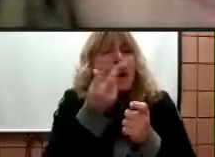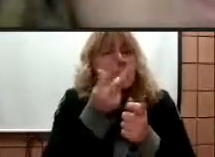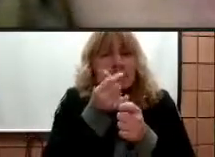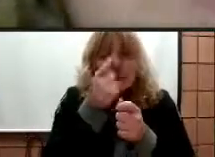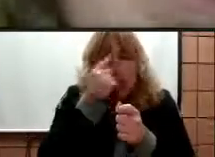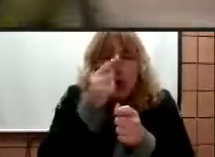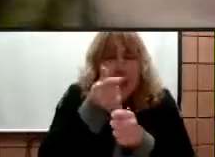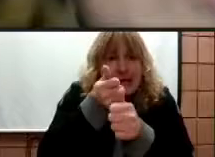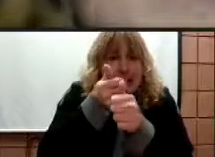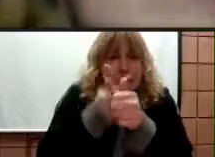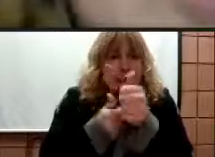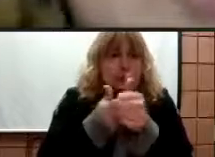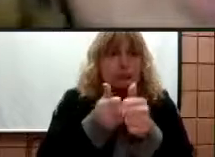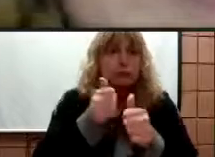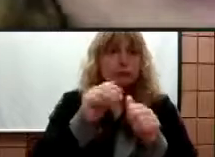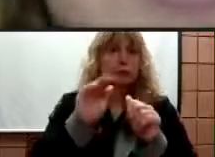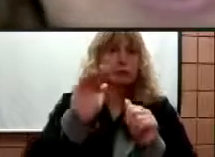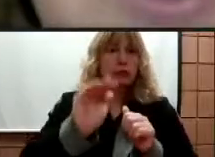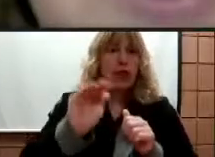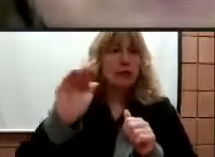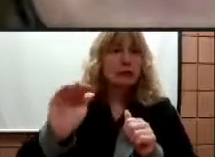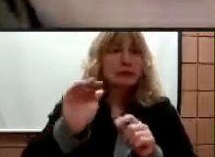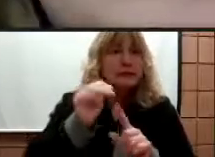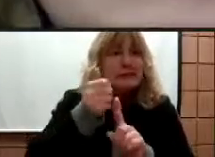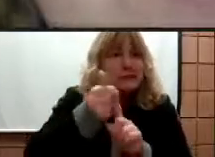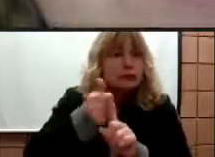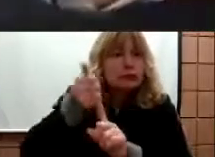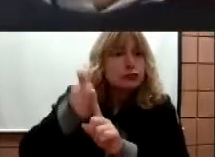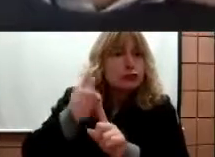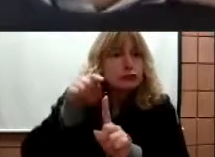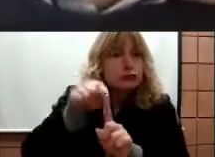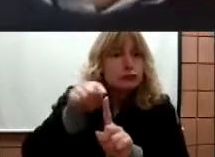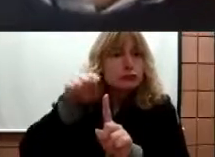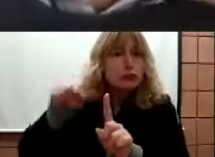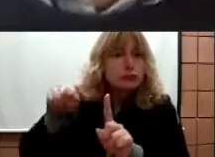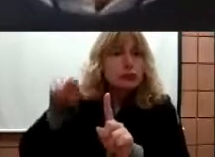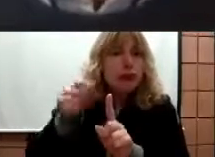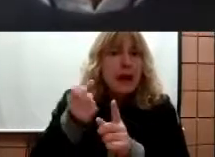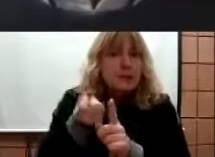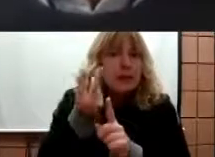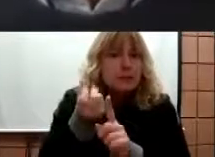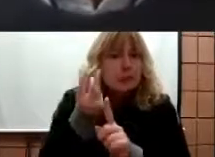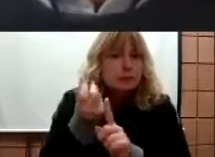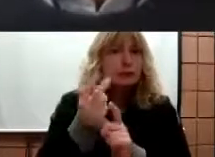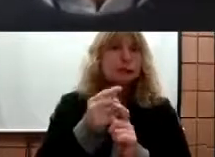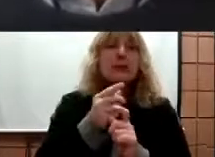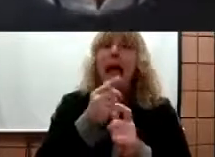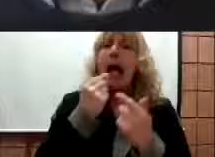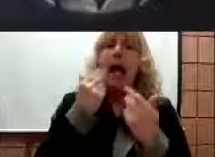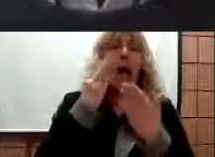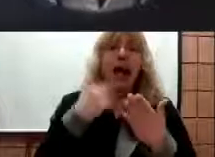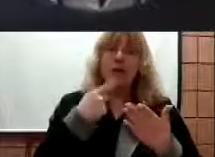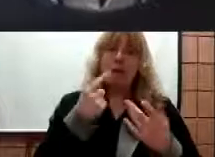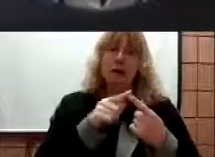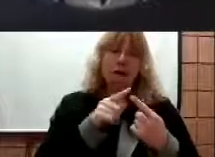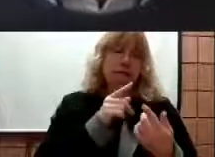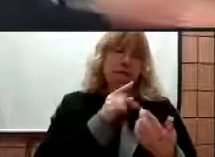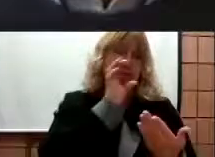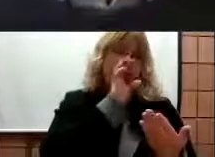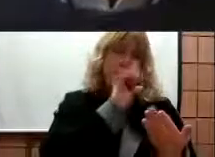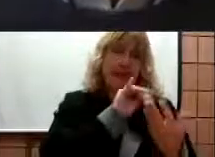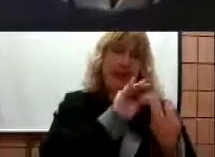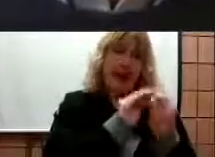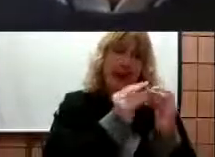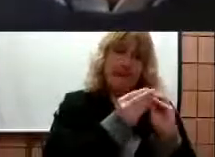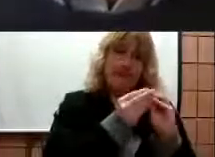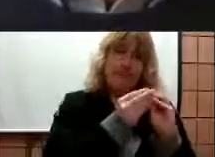much a parent would get for each child? I don't know. I was just trying to look up that number before we got started. I don't know. It is